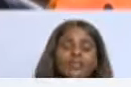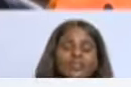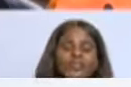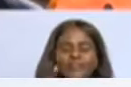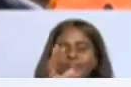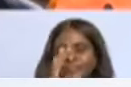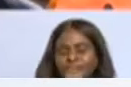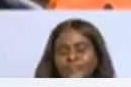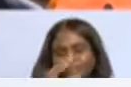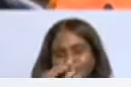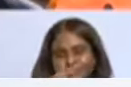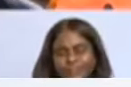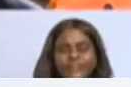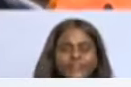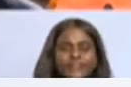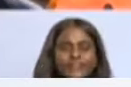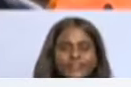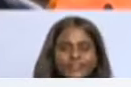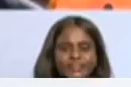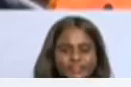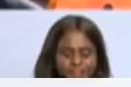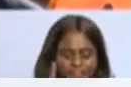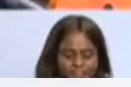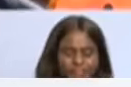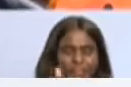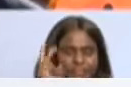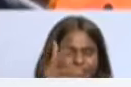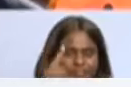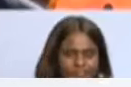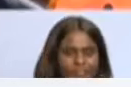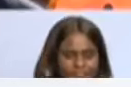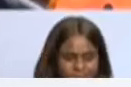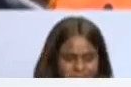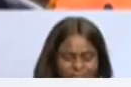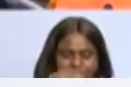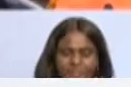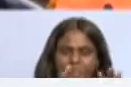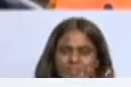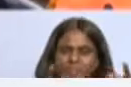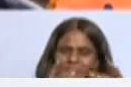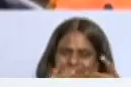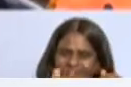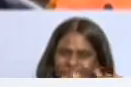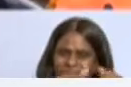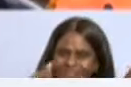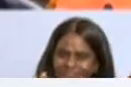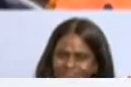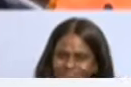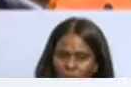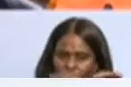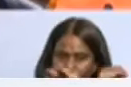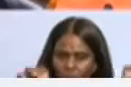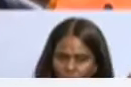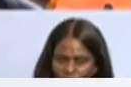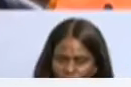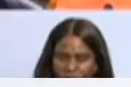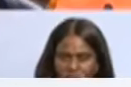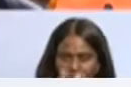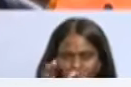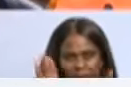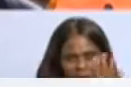Speaker. So this will take us to the Atlantic Ocean through Lobito in Angola.